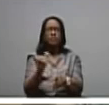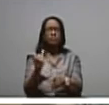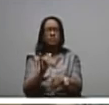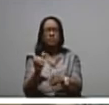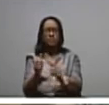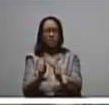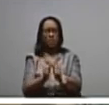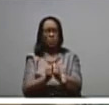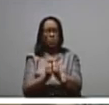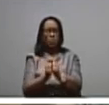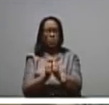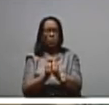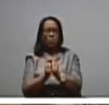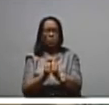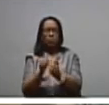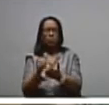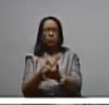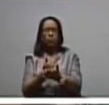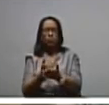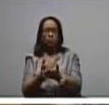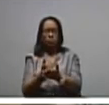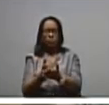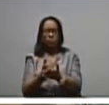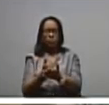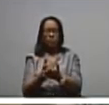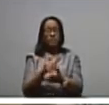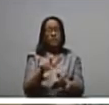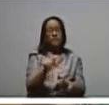all self-seeking,